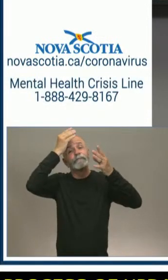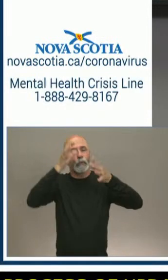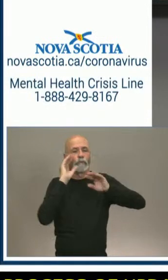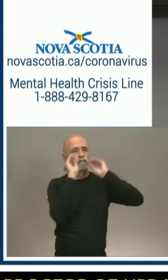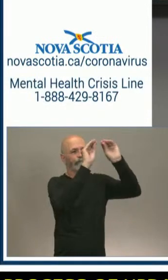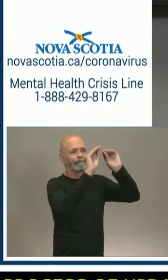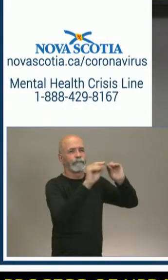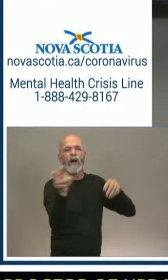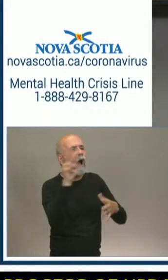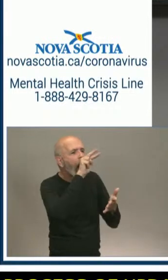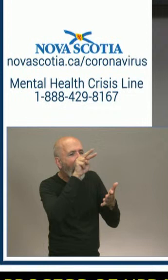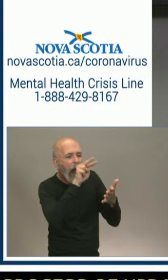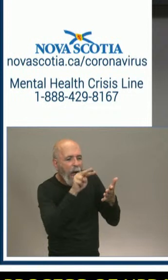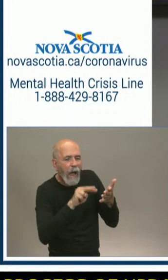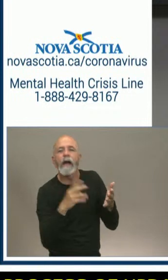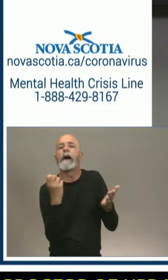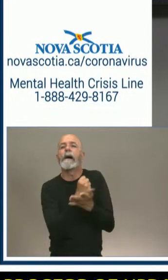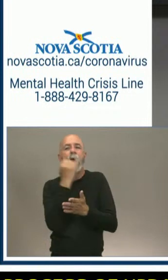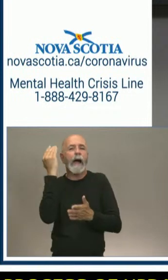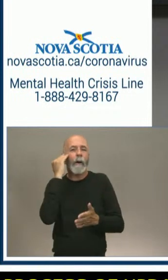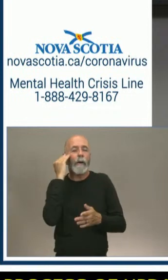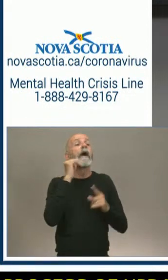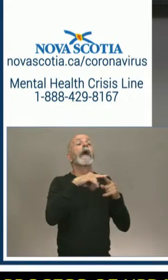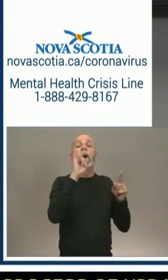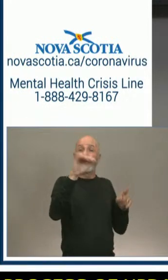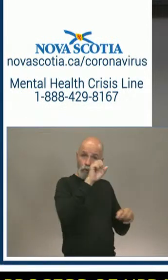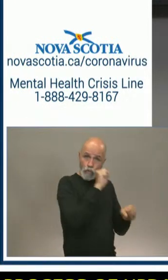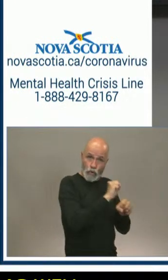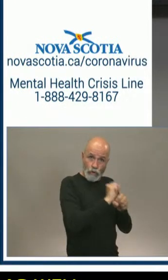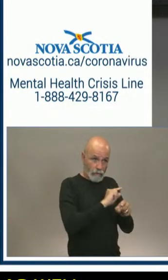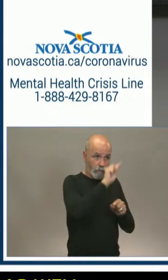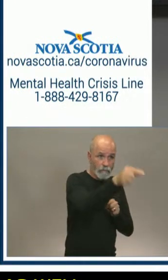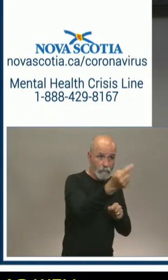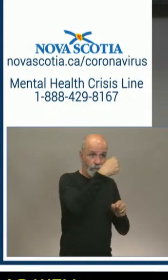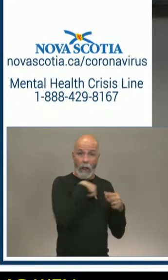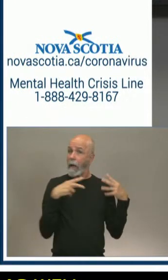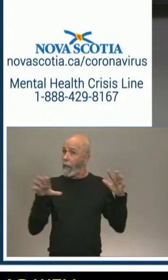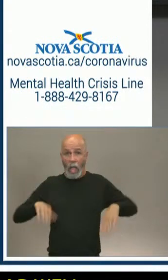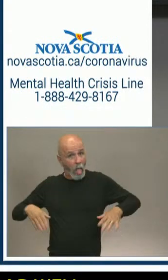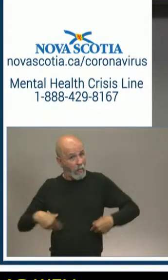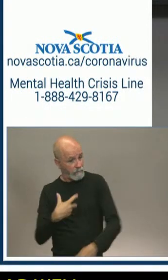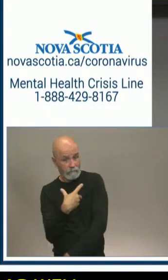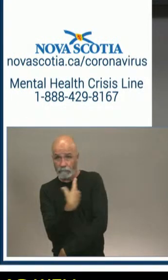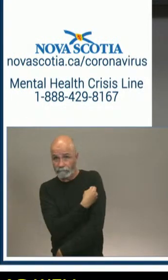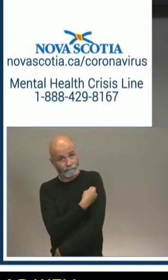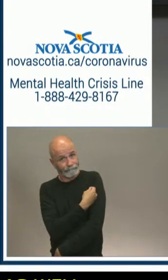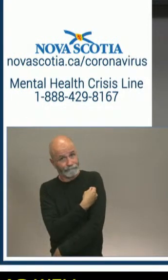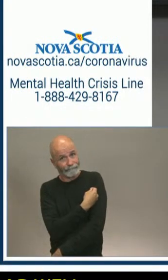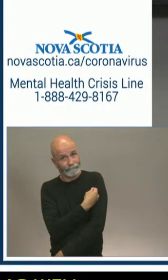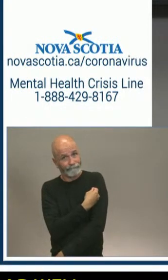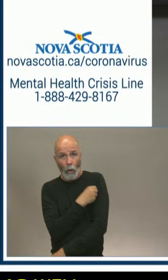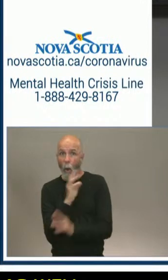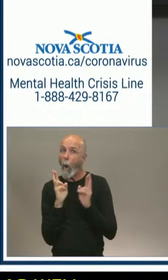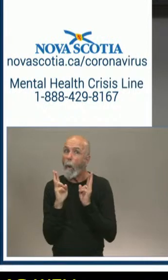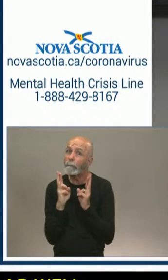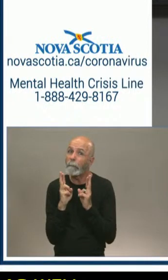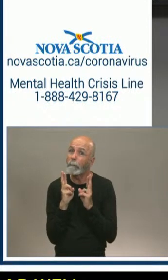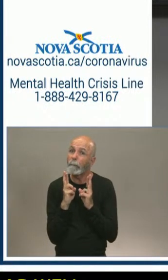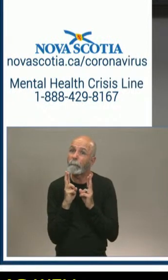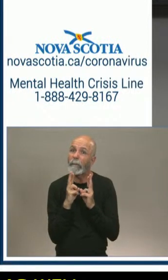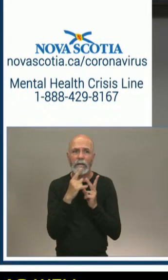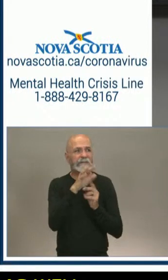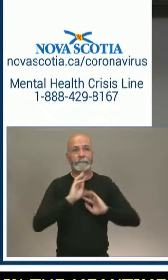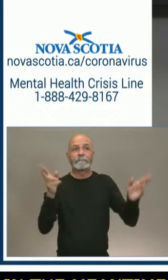you're a rotational worker and you haven't gotten a first dose of vaccine, I hope this motivates you. We're also